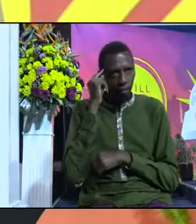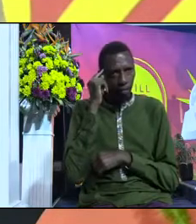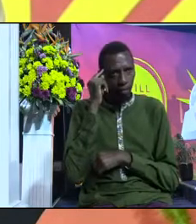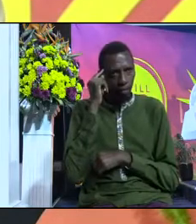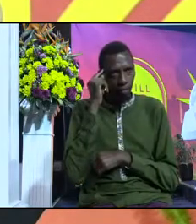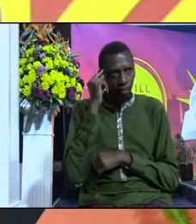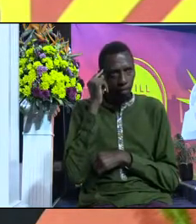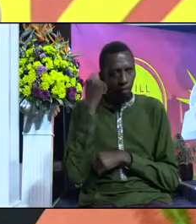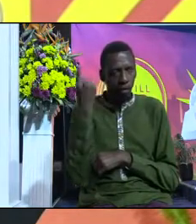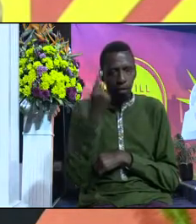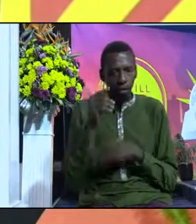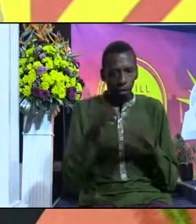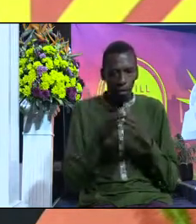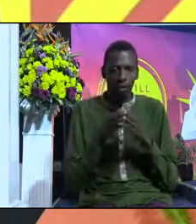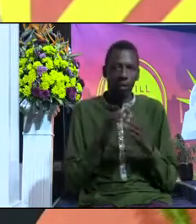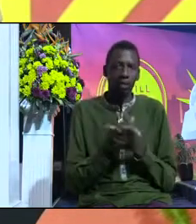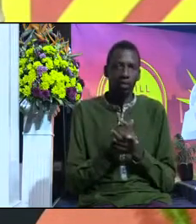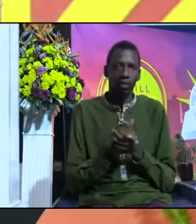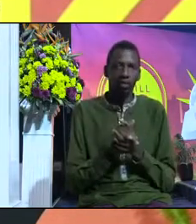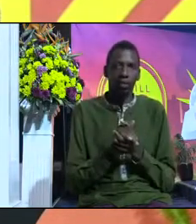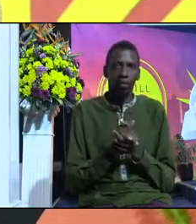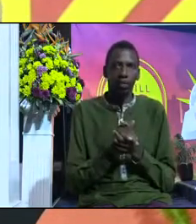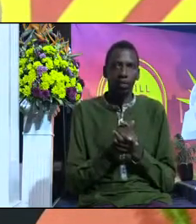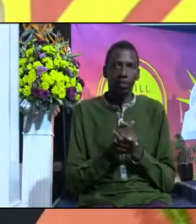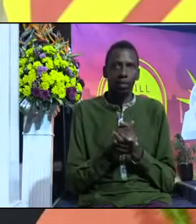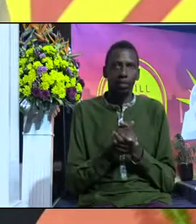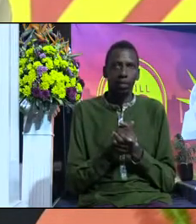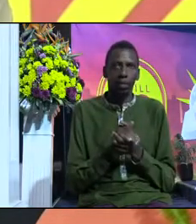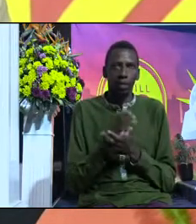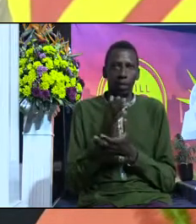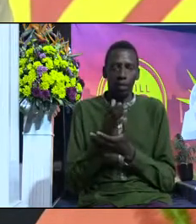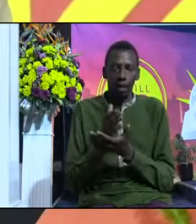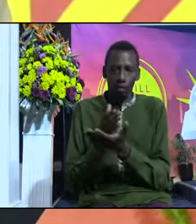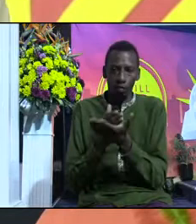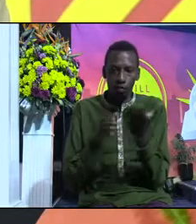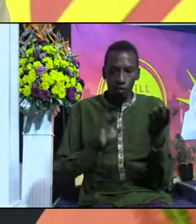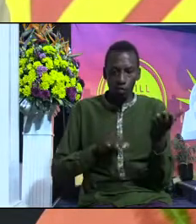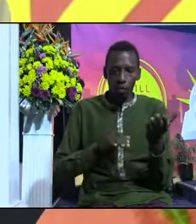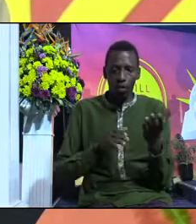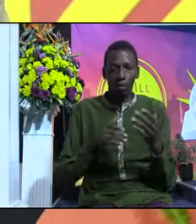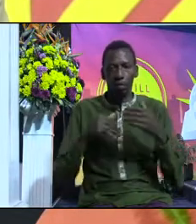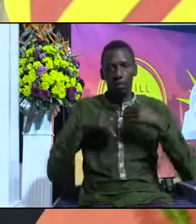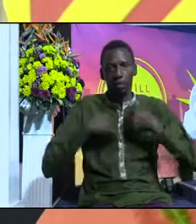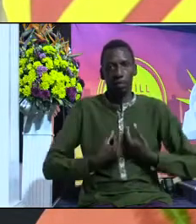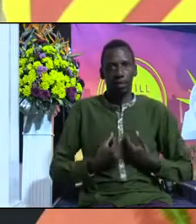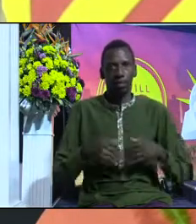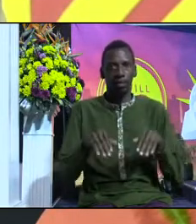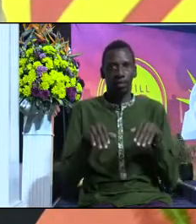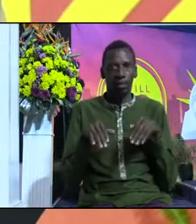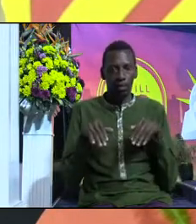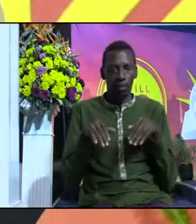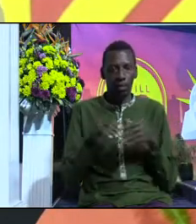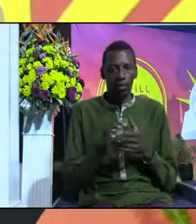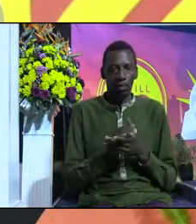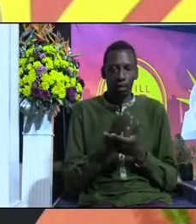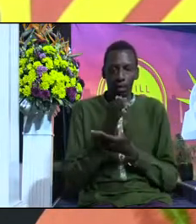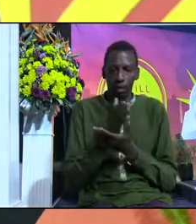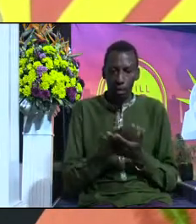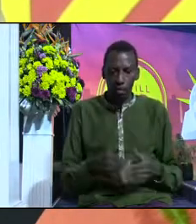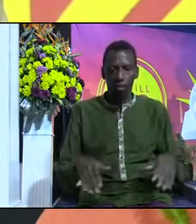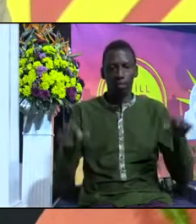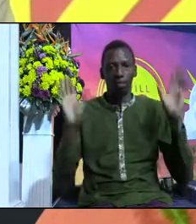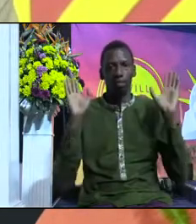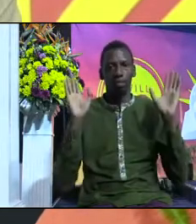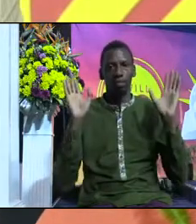only sex. And ladies, some of you are getting tired of waiting. Some have given up.